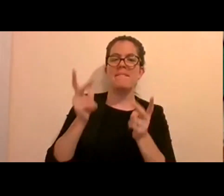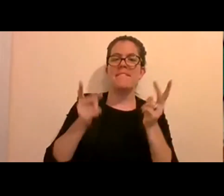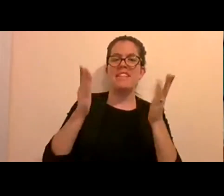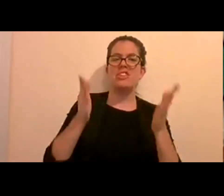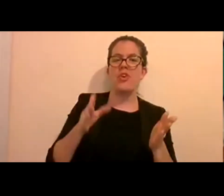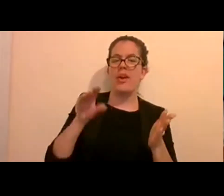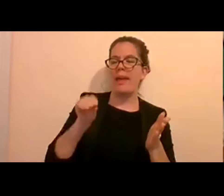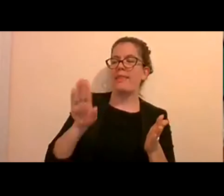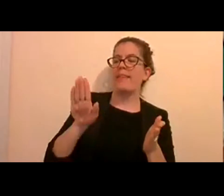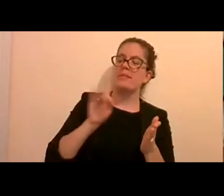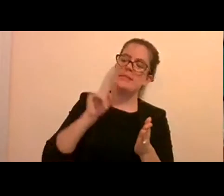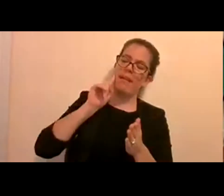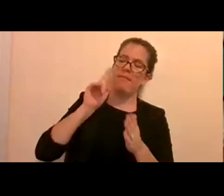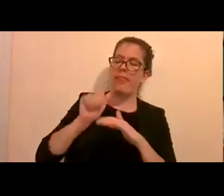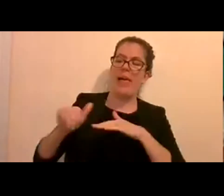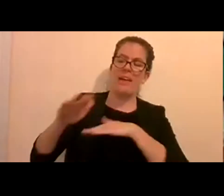death.